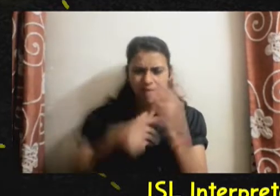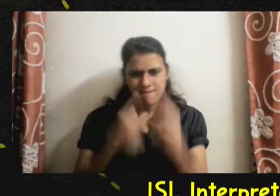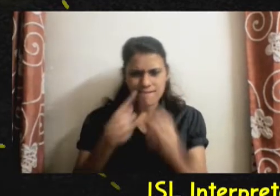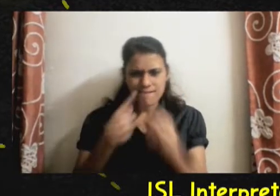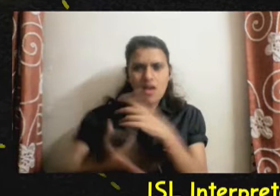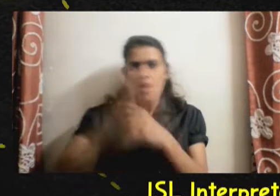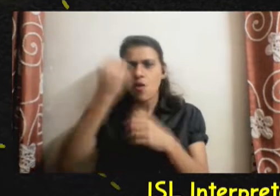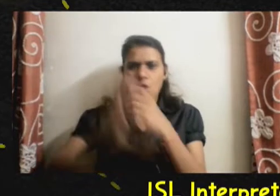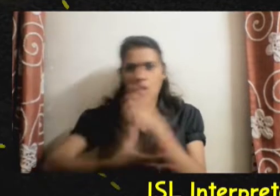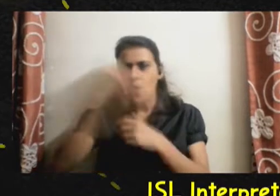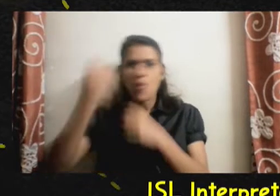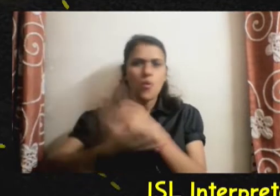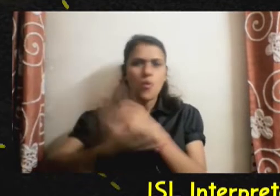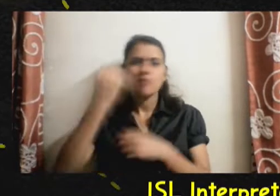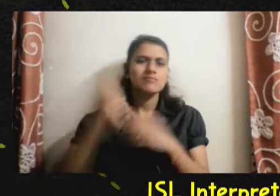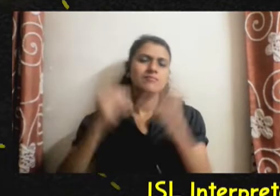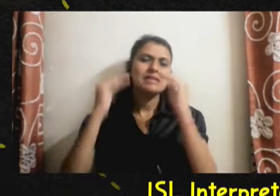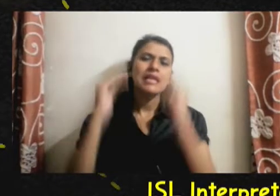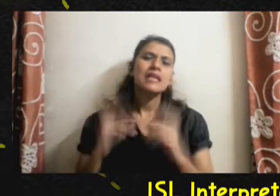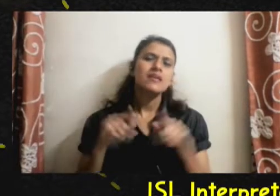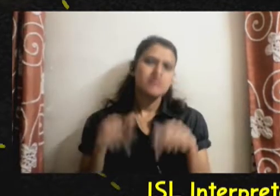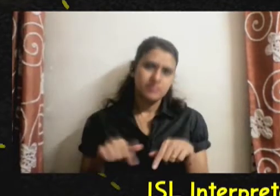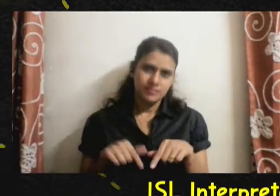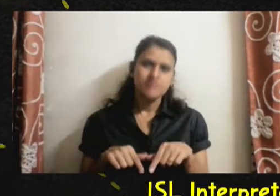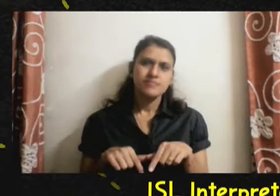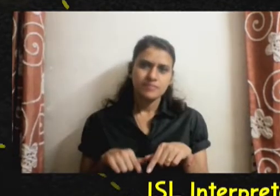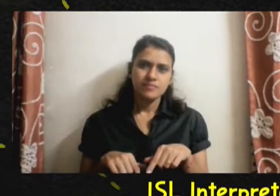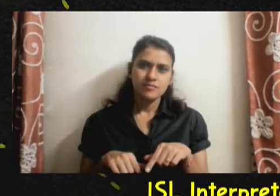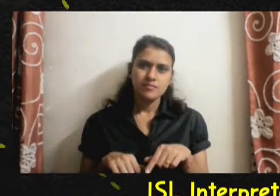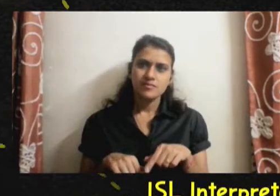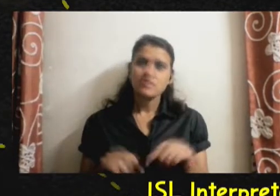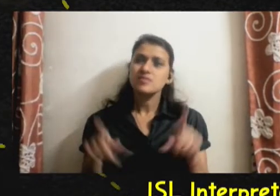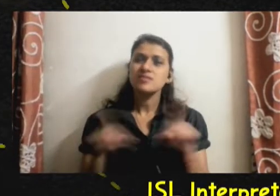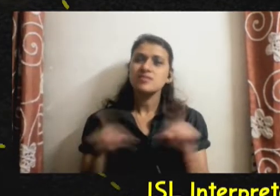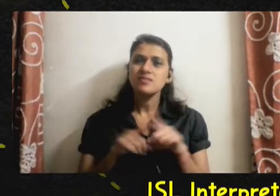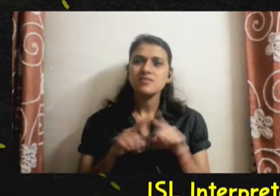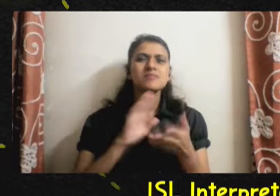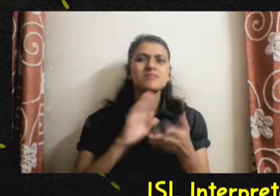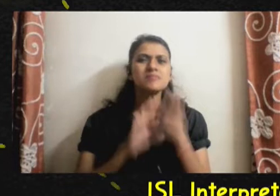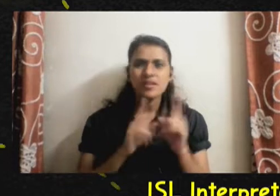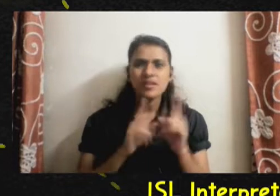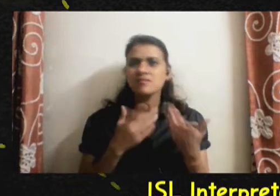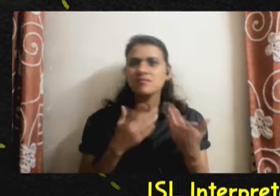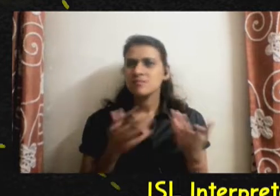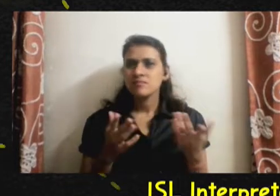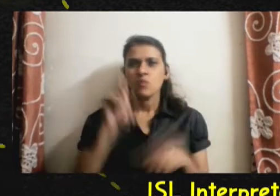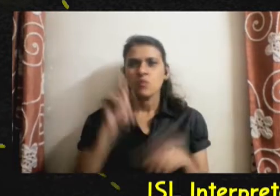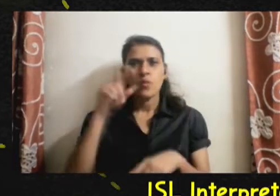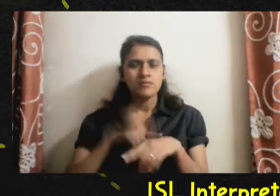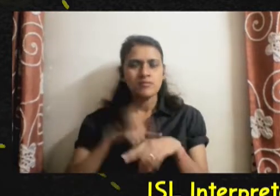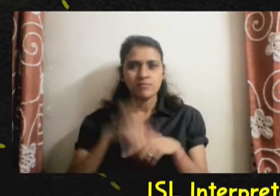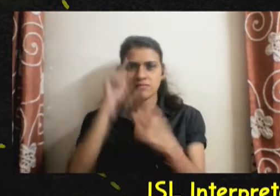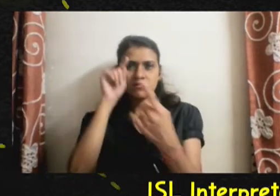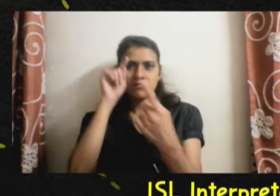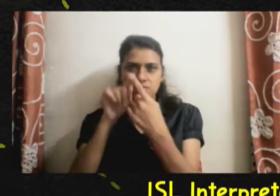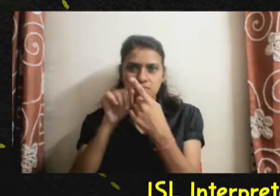to consent, almost like, I keep, the parallel I can draw, it's like marriage, no? And one-time consent and then anything post